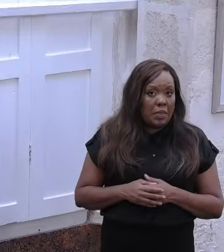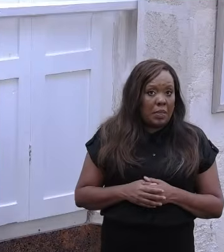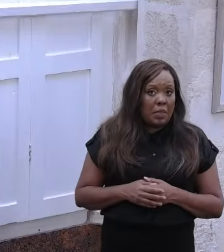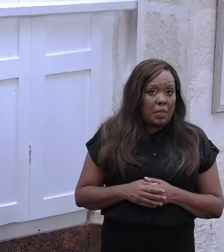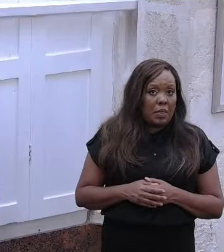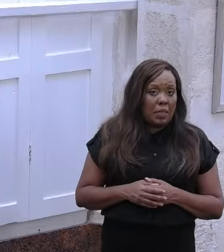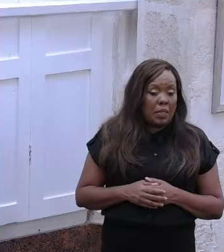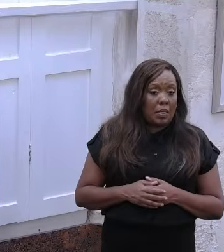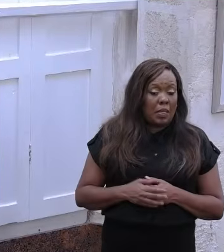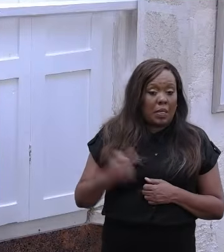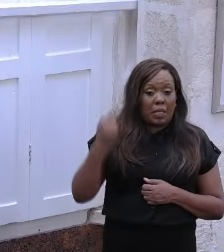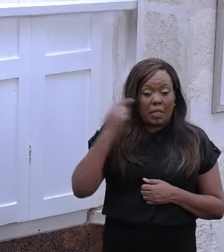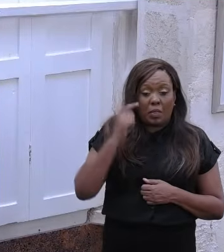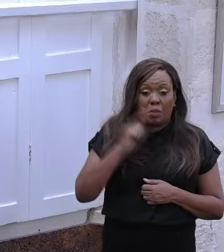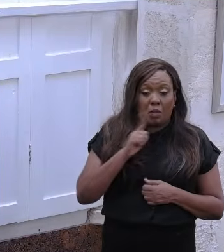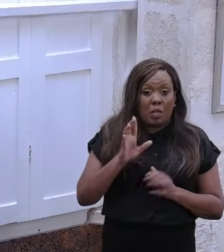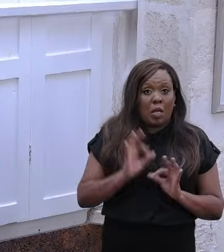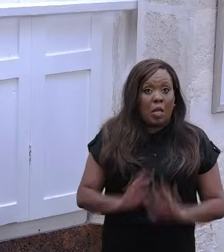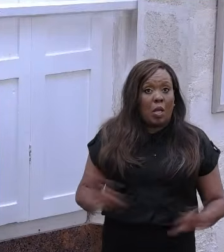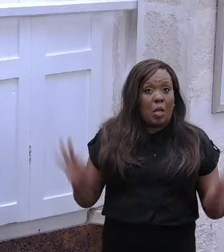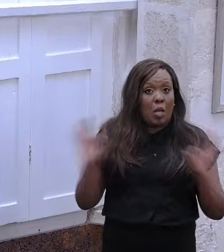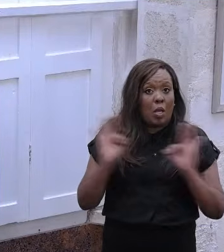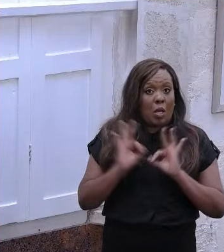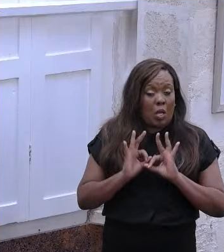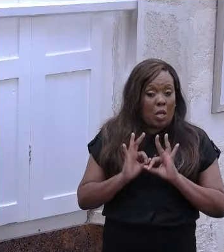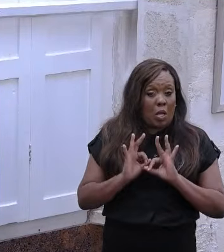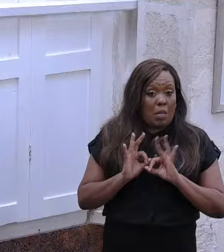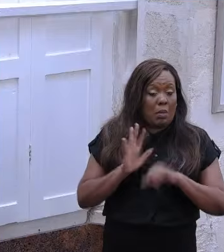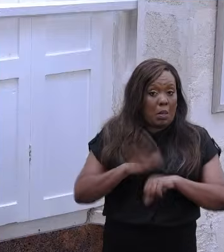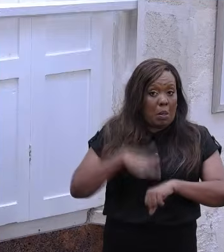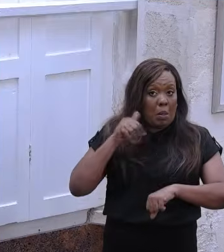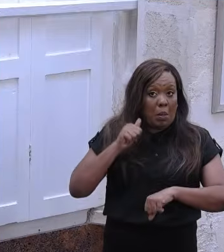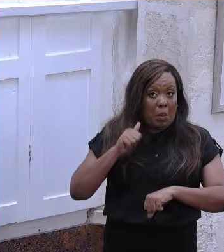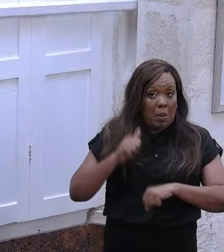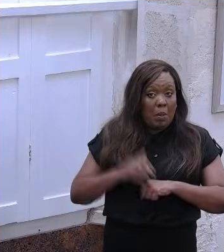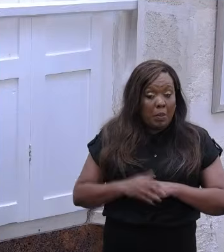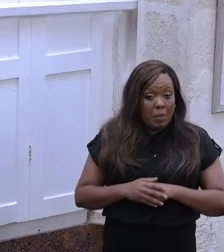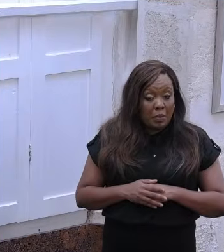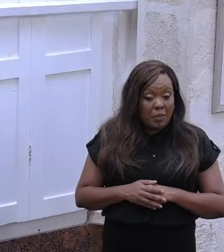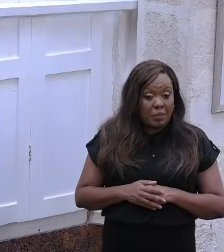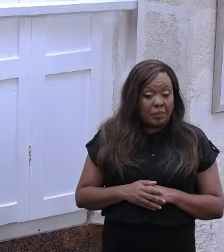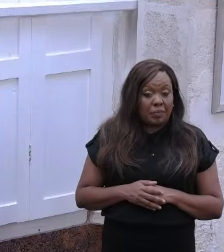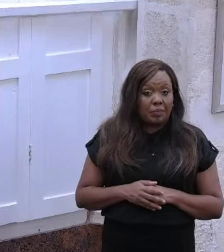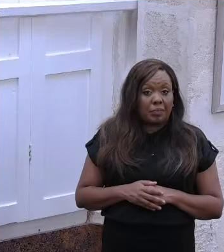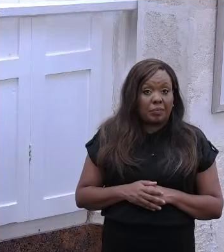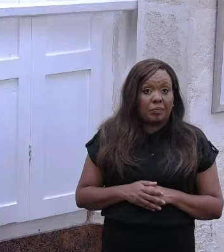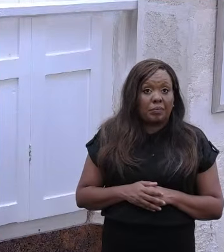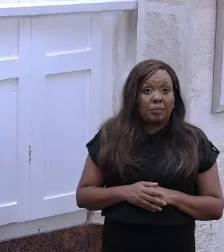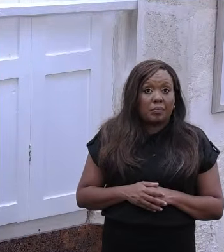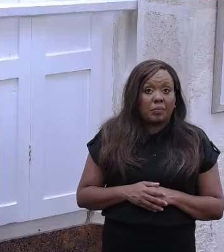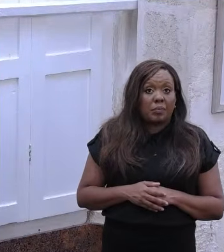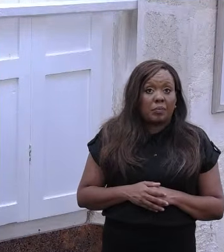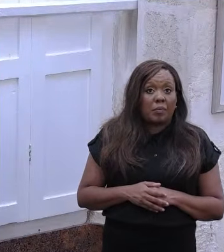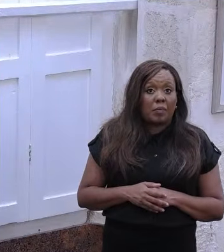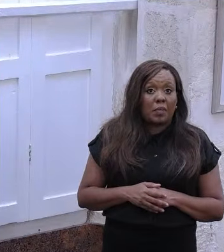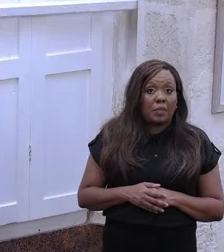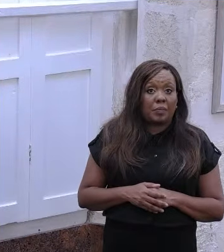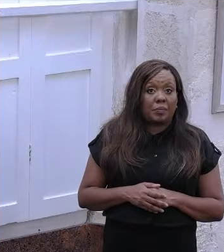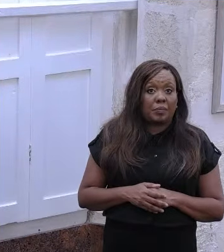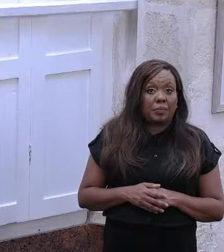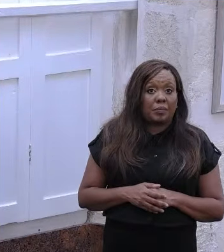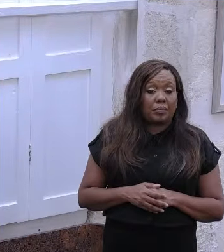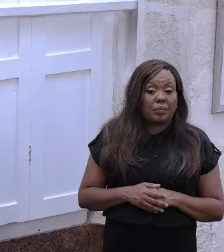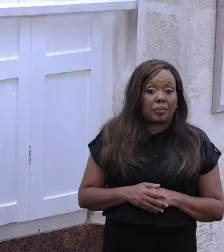pertinent and important call because the government over the years has been saying that we